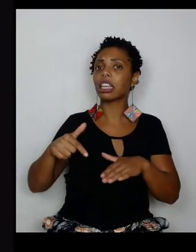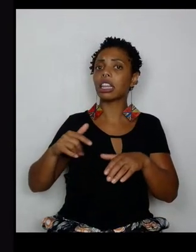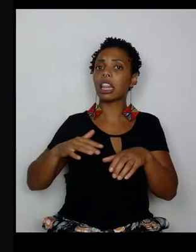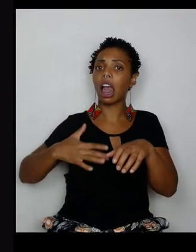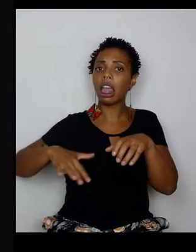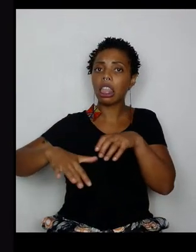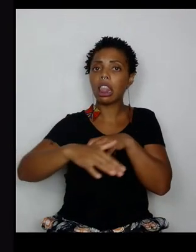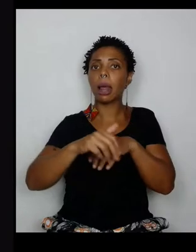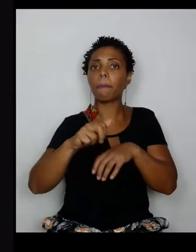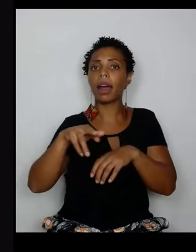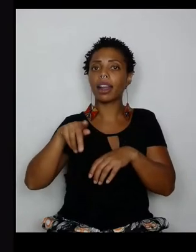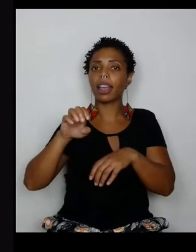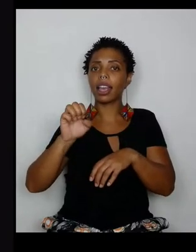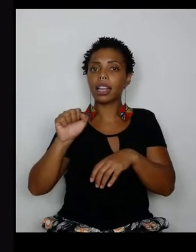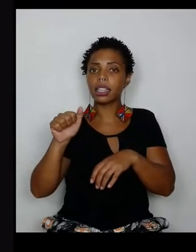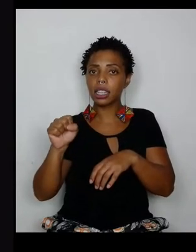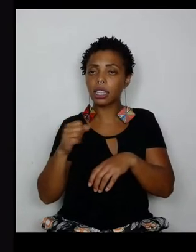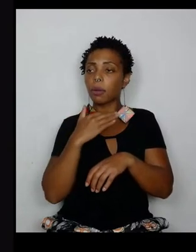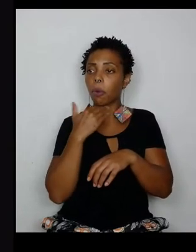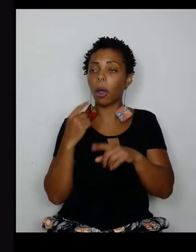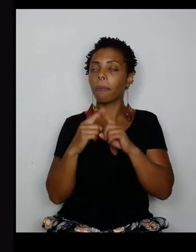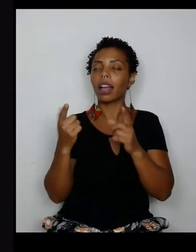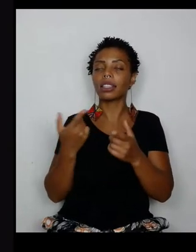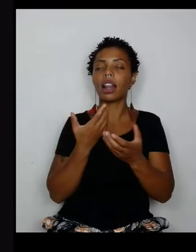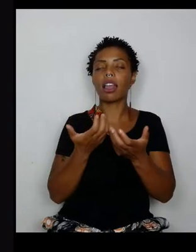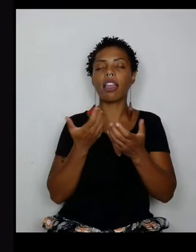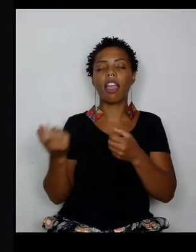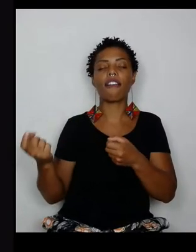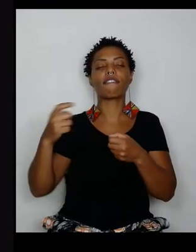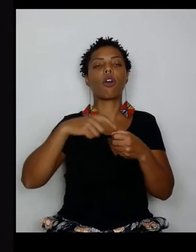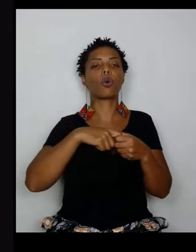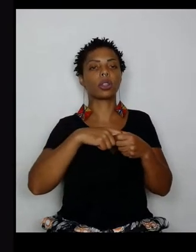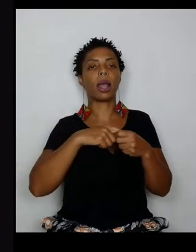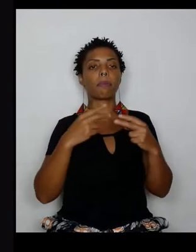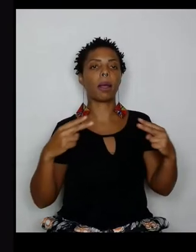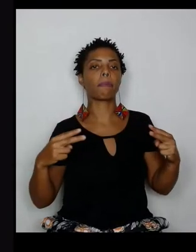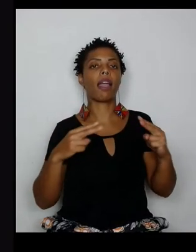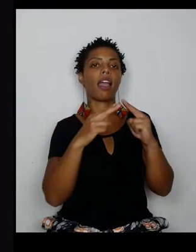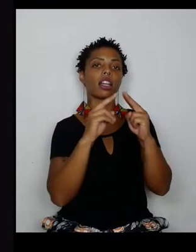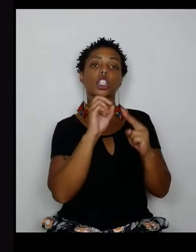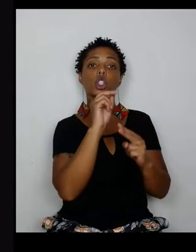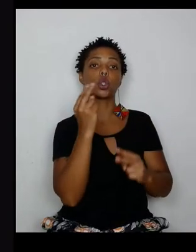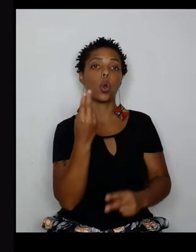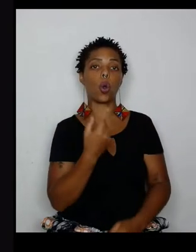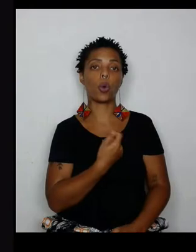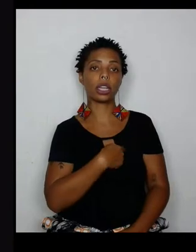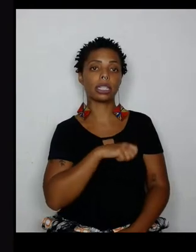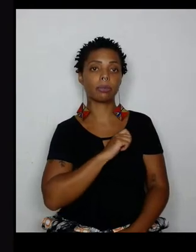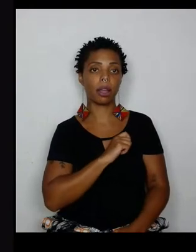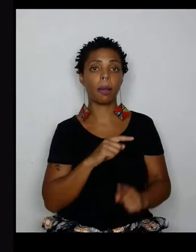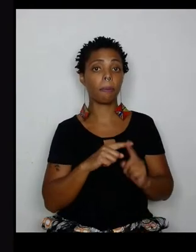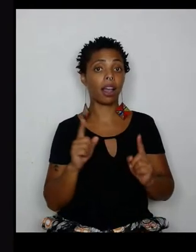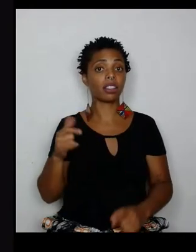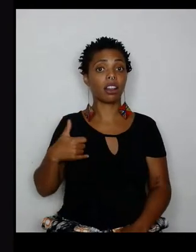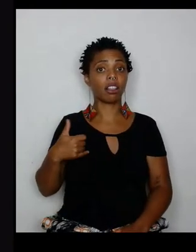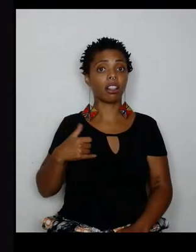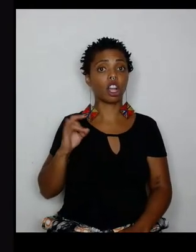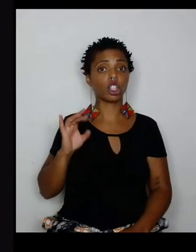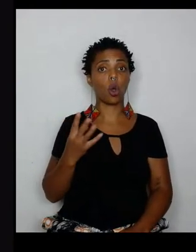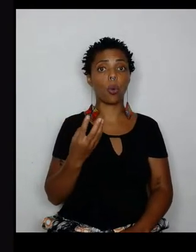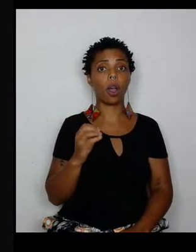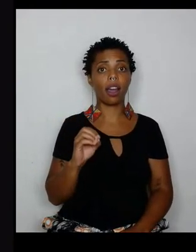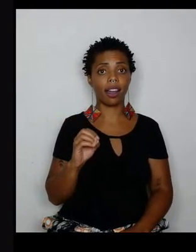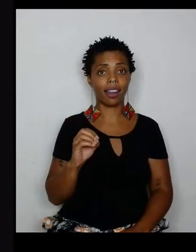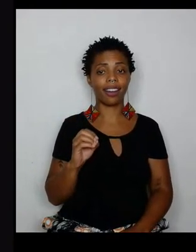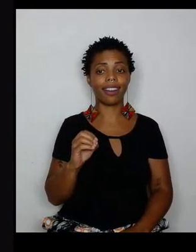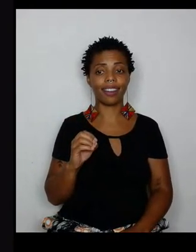or was it spain after all he was only in his fifties he has come to represent a particular tropes